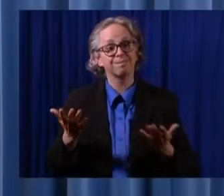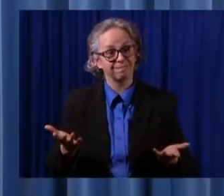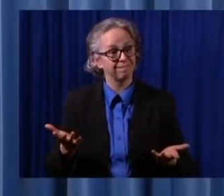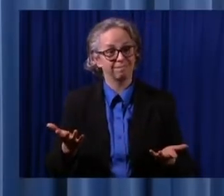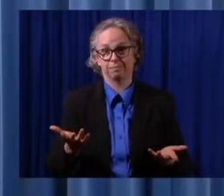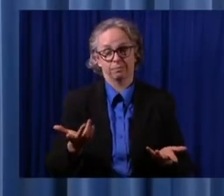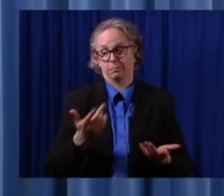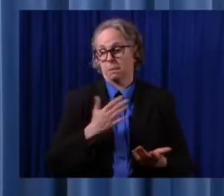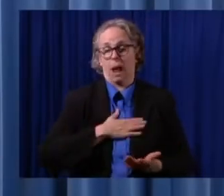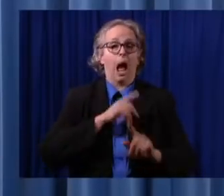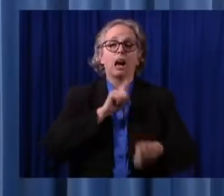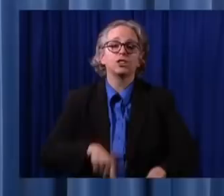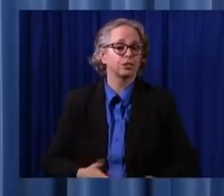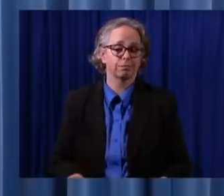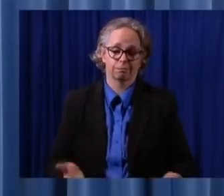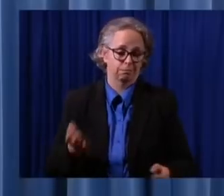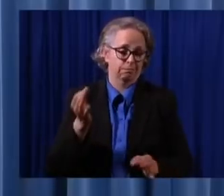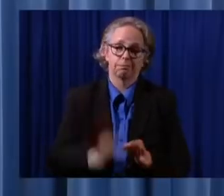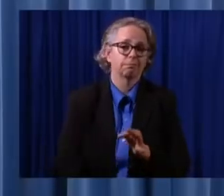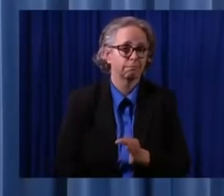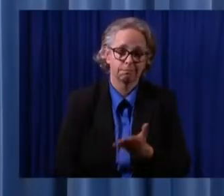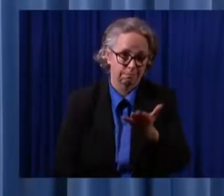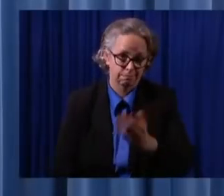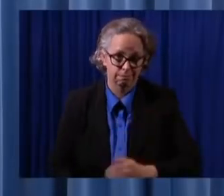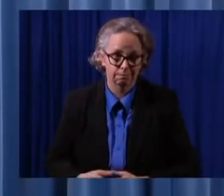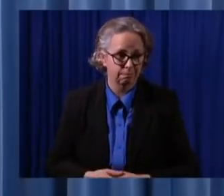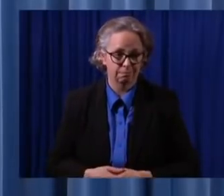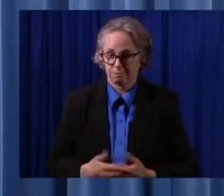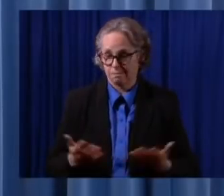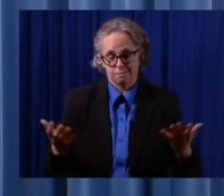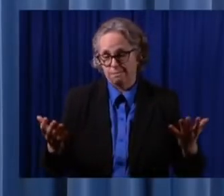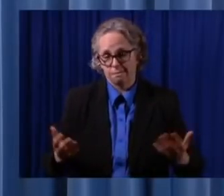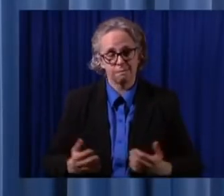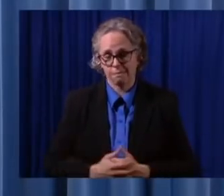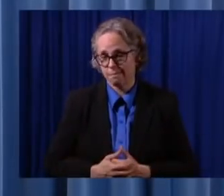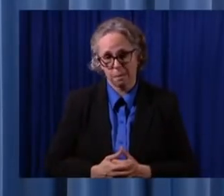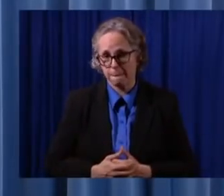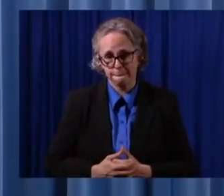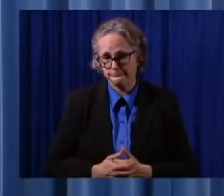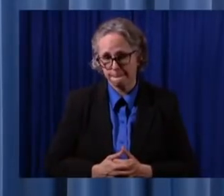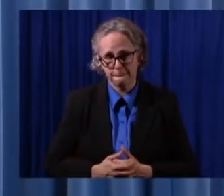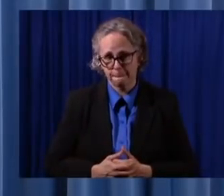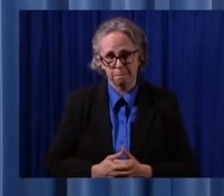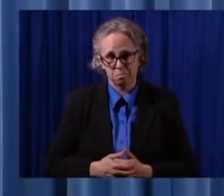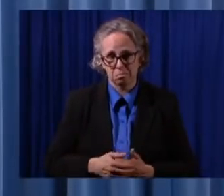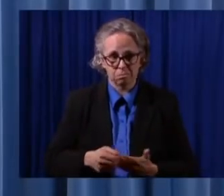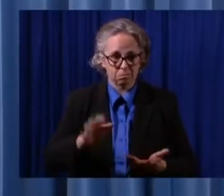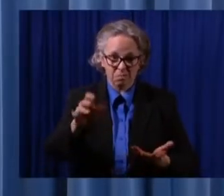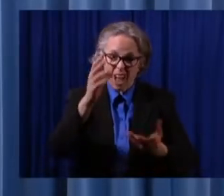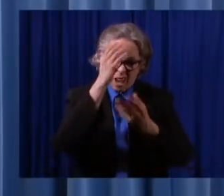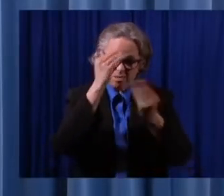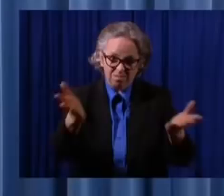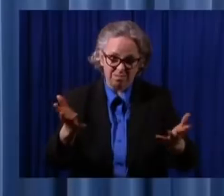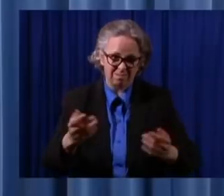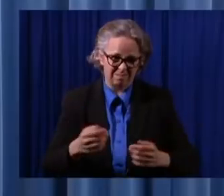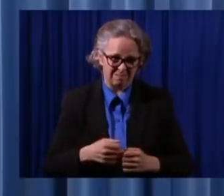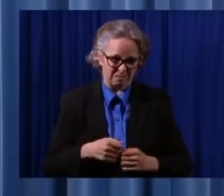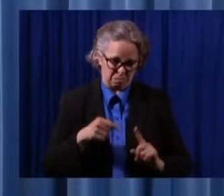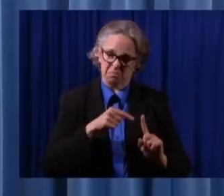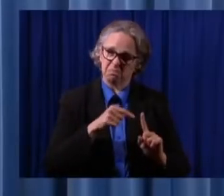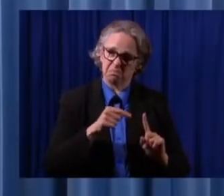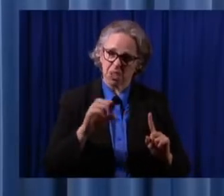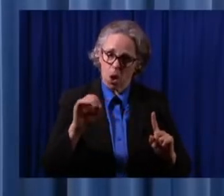have all the answers. What we have tried to do throughout this, from our first press